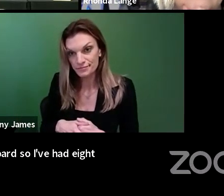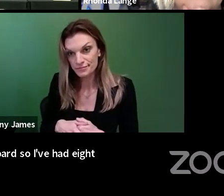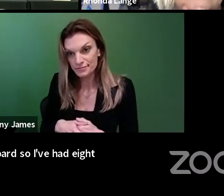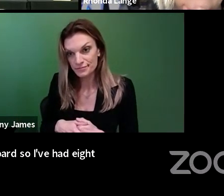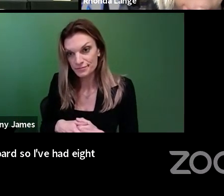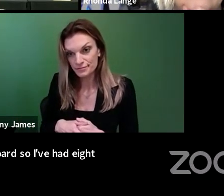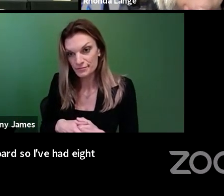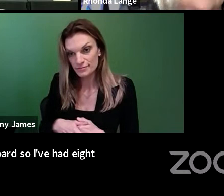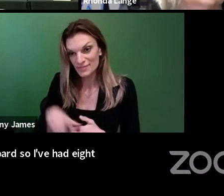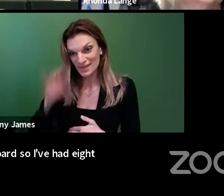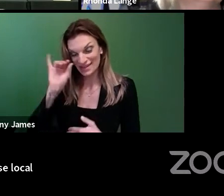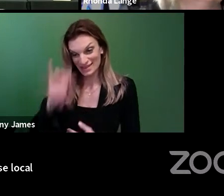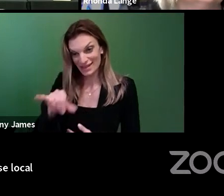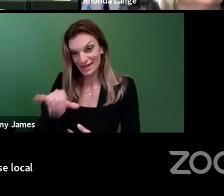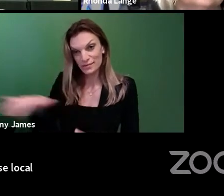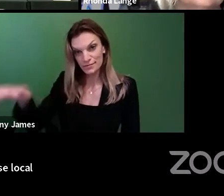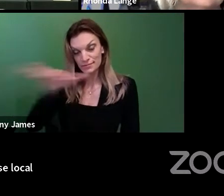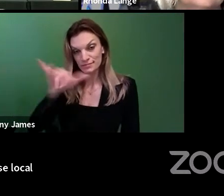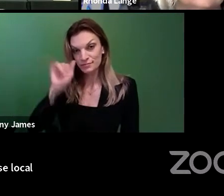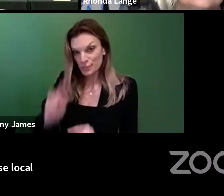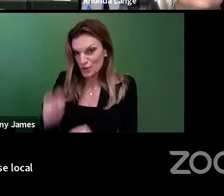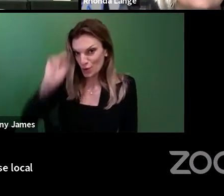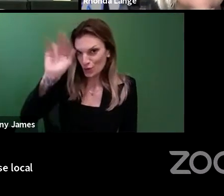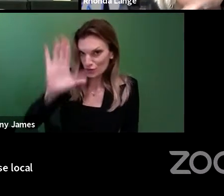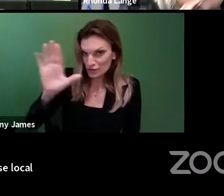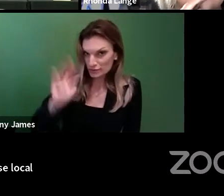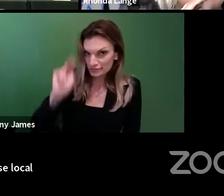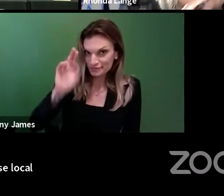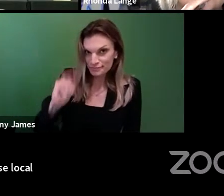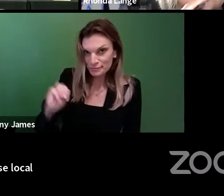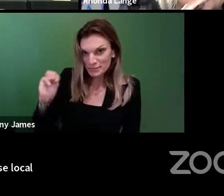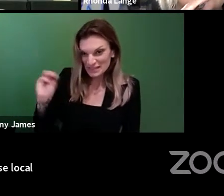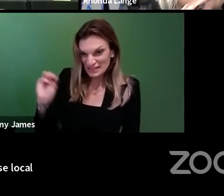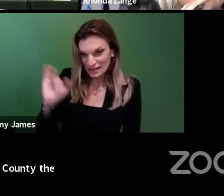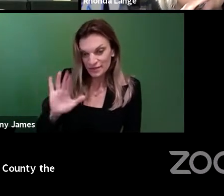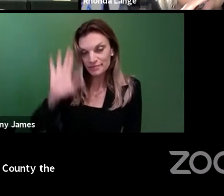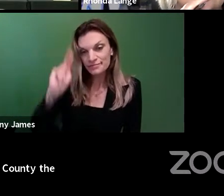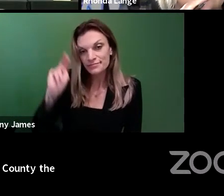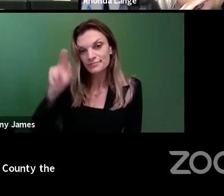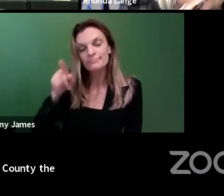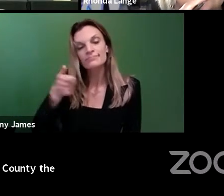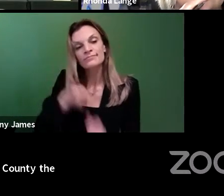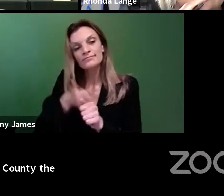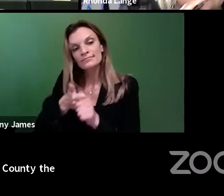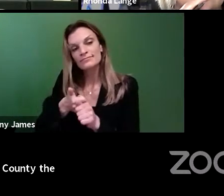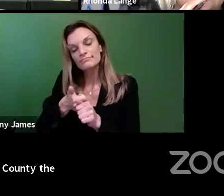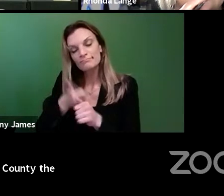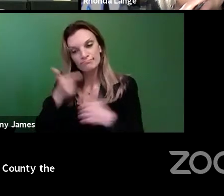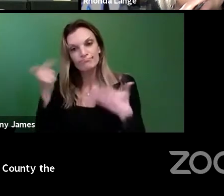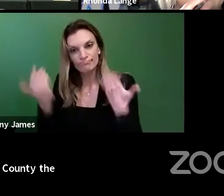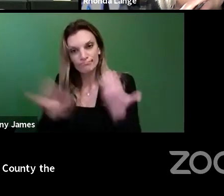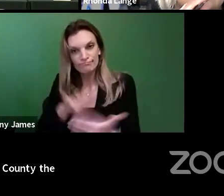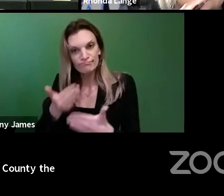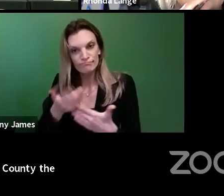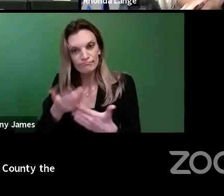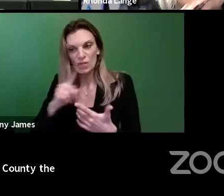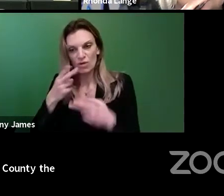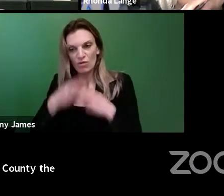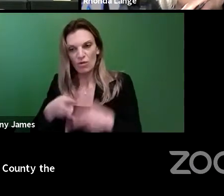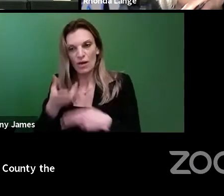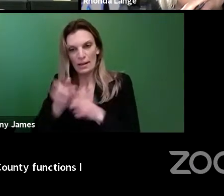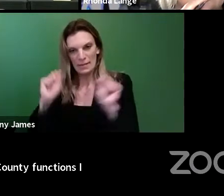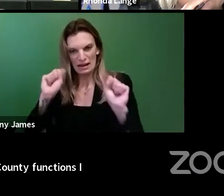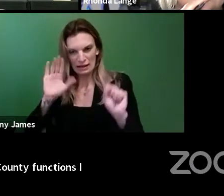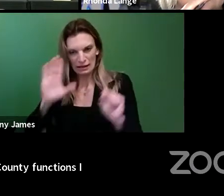That part of the county, the northern part of Muskegon County, functions, I think, quite independently from